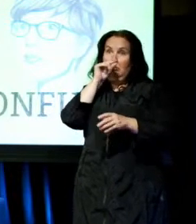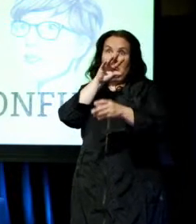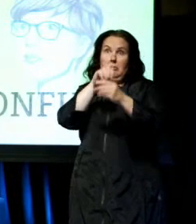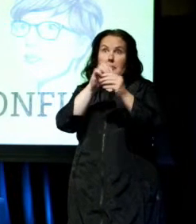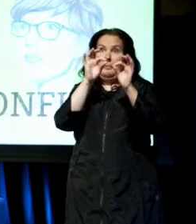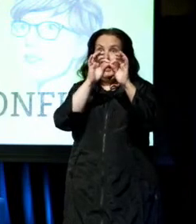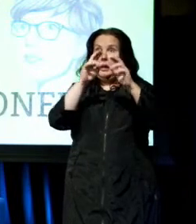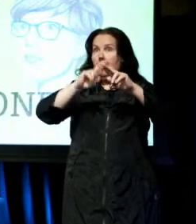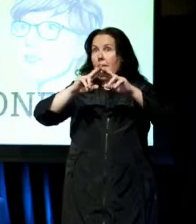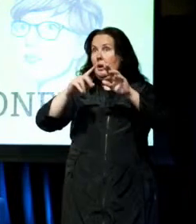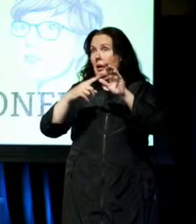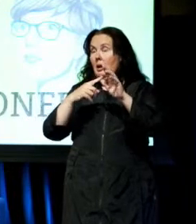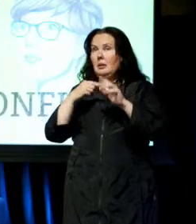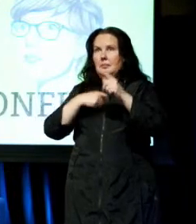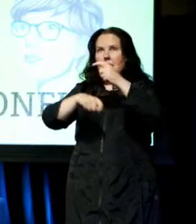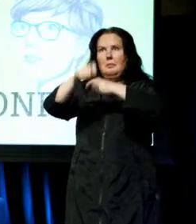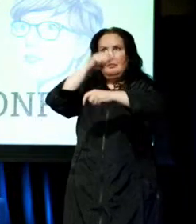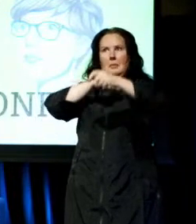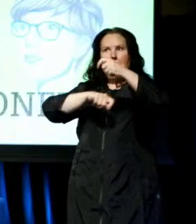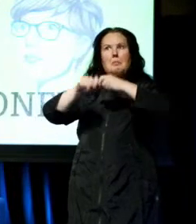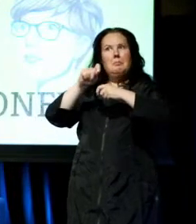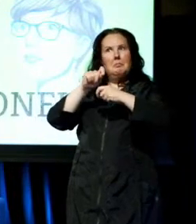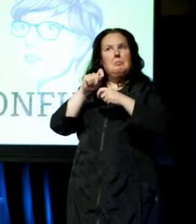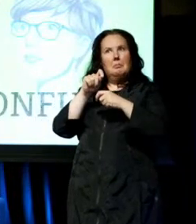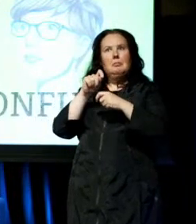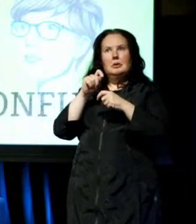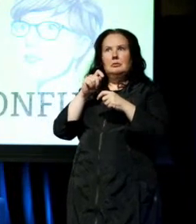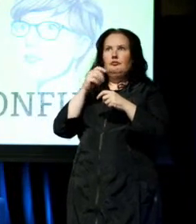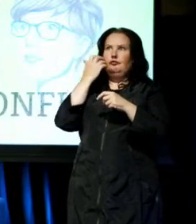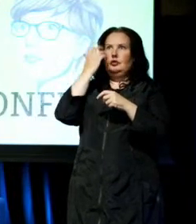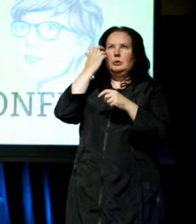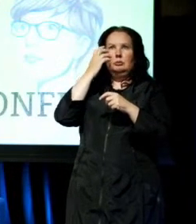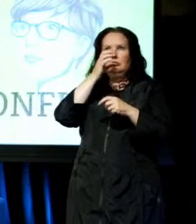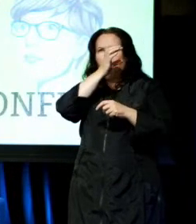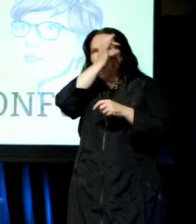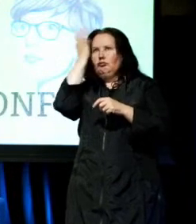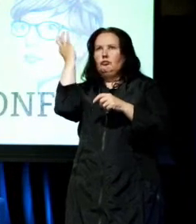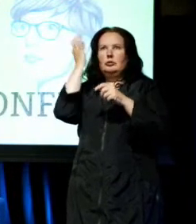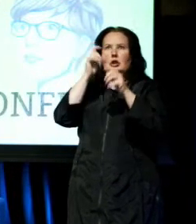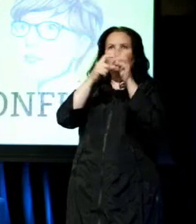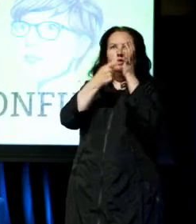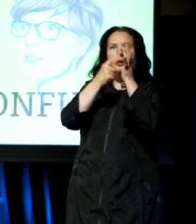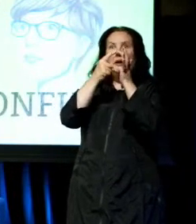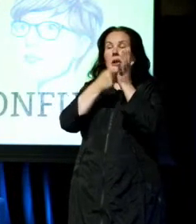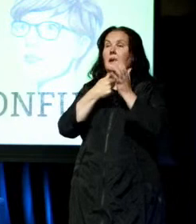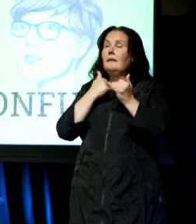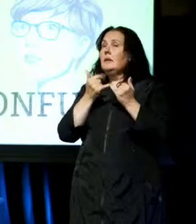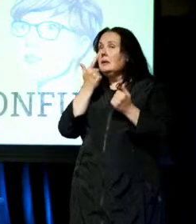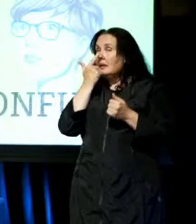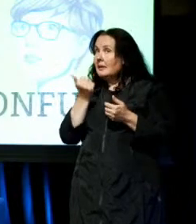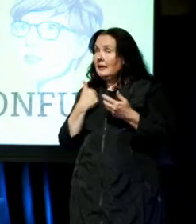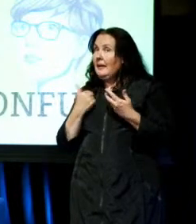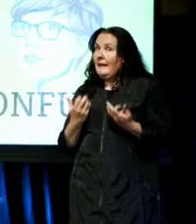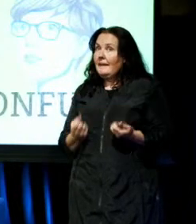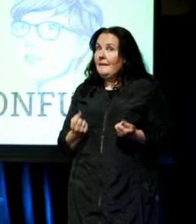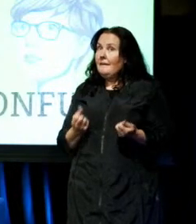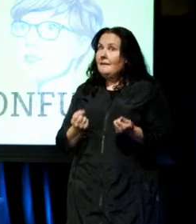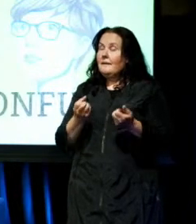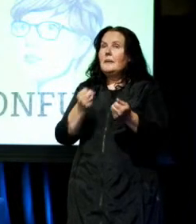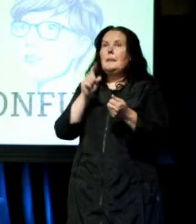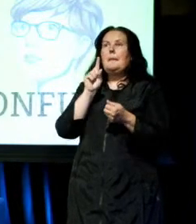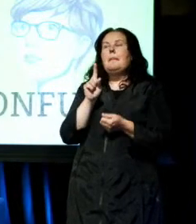have a career. And I'm very extremely privileged that I have, but yeah, I think I got a lot